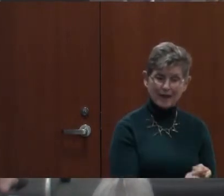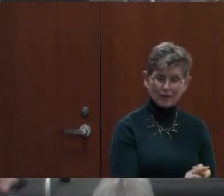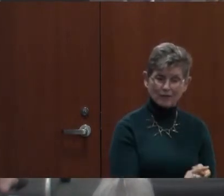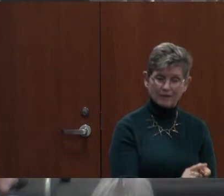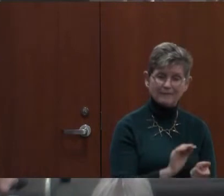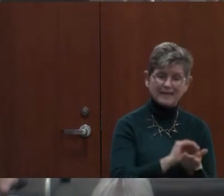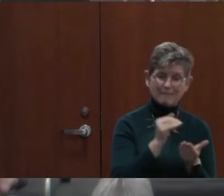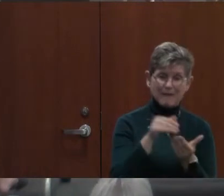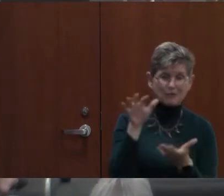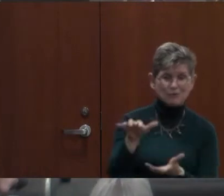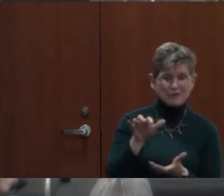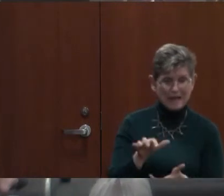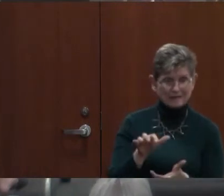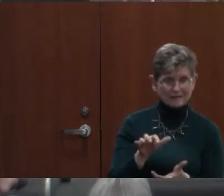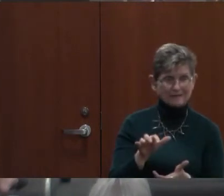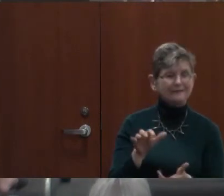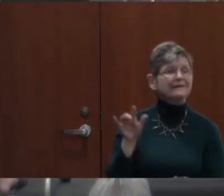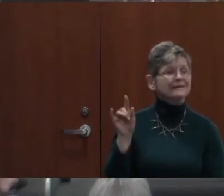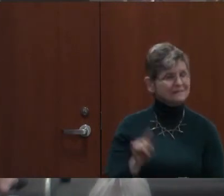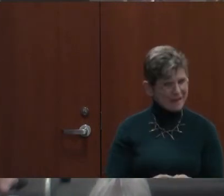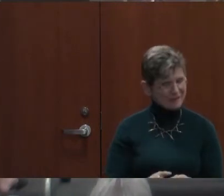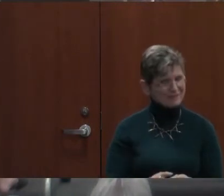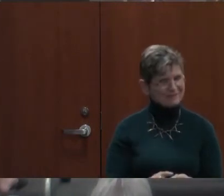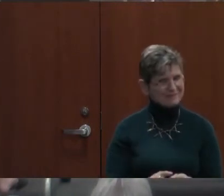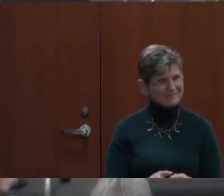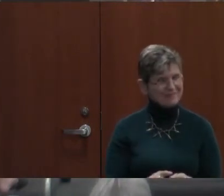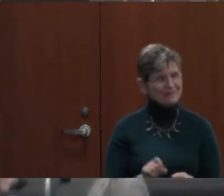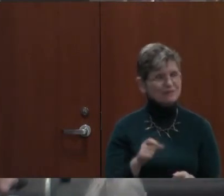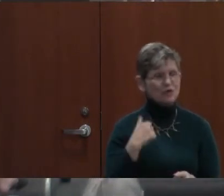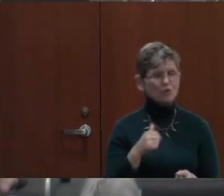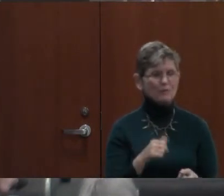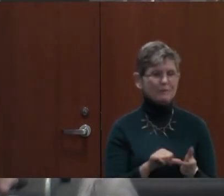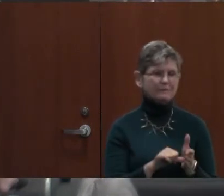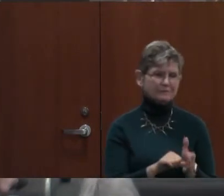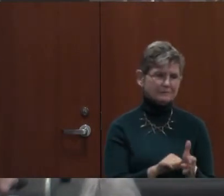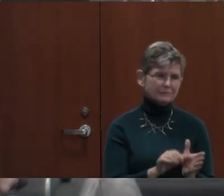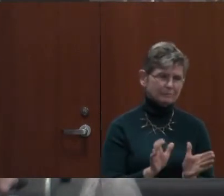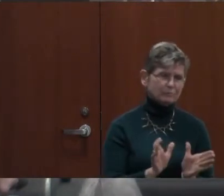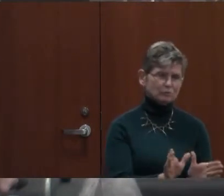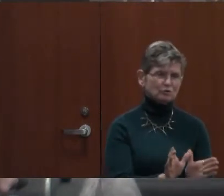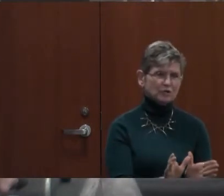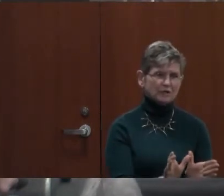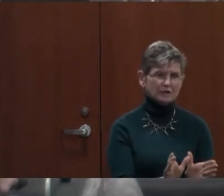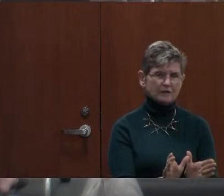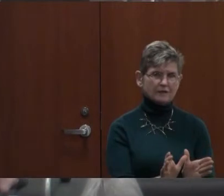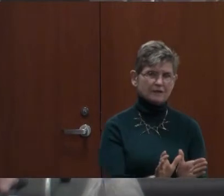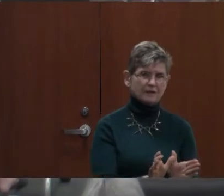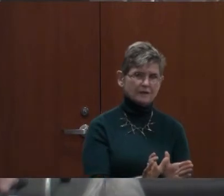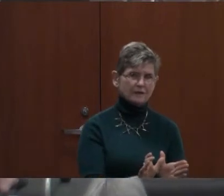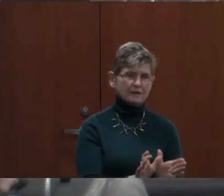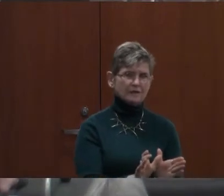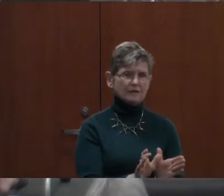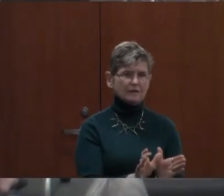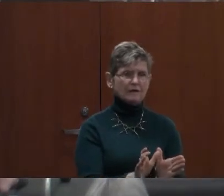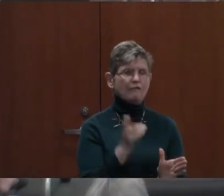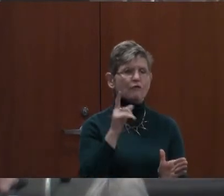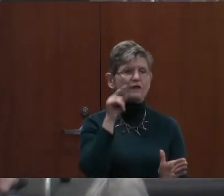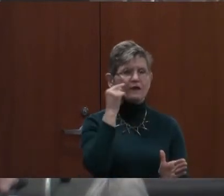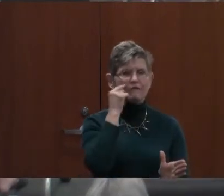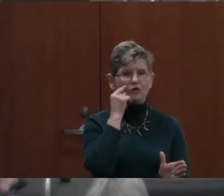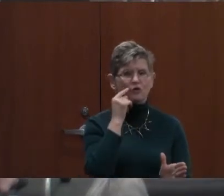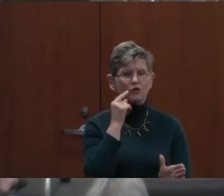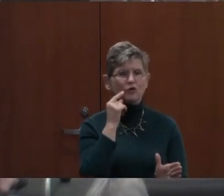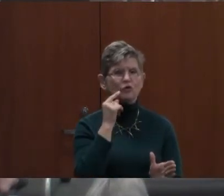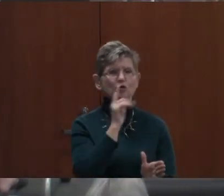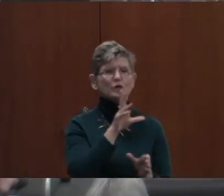So there had been push for the the governor to include that in his budget, which